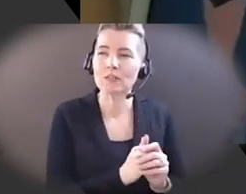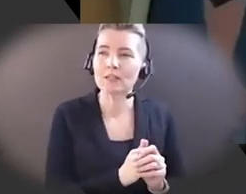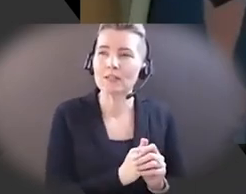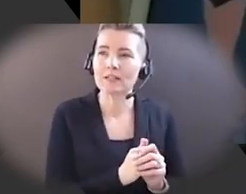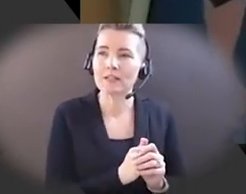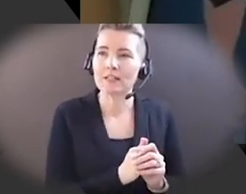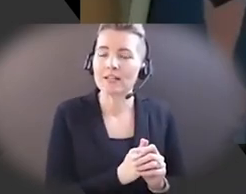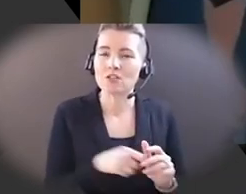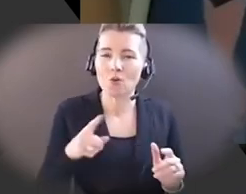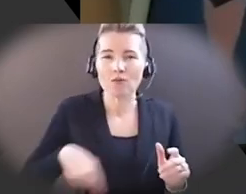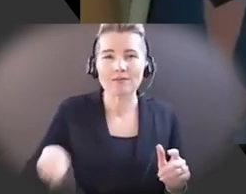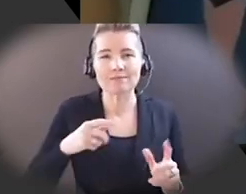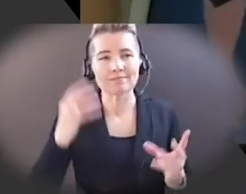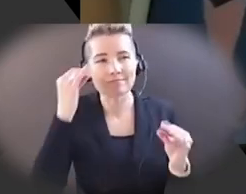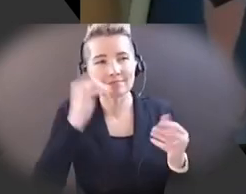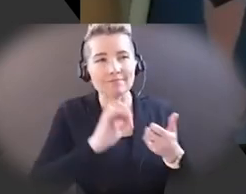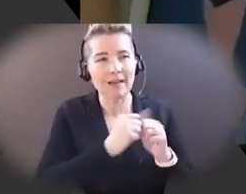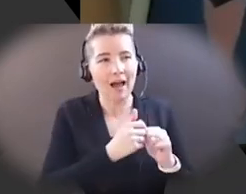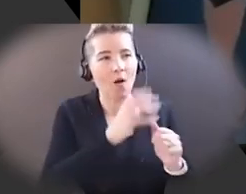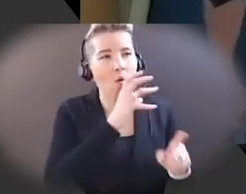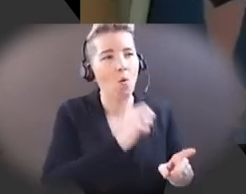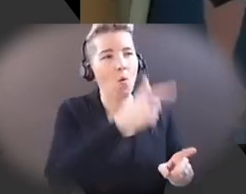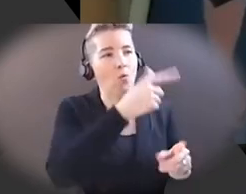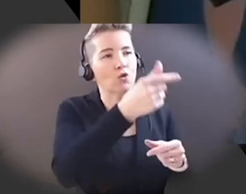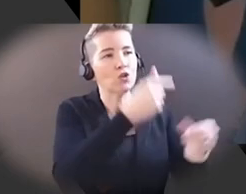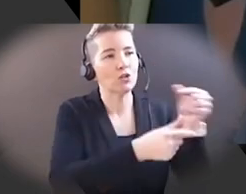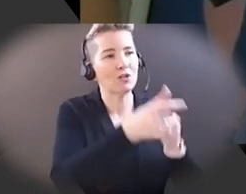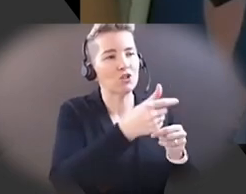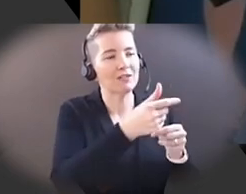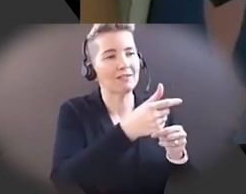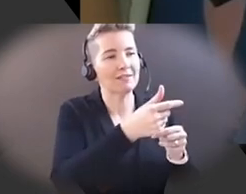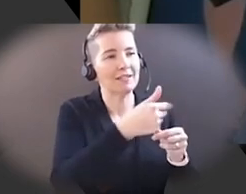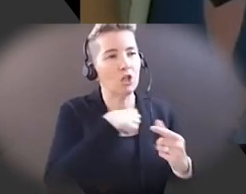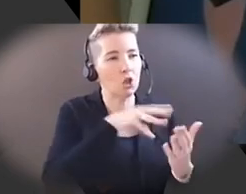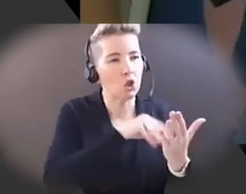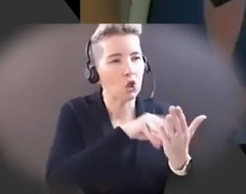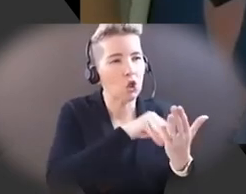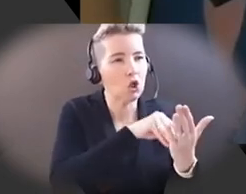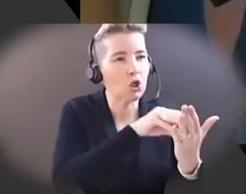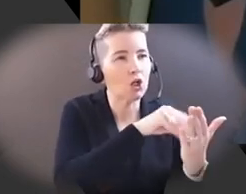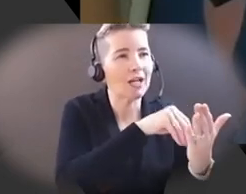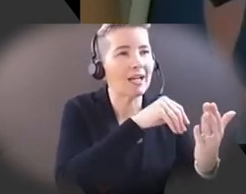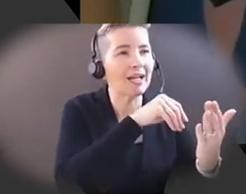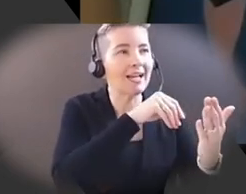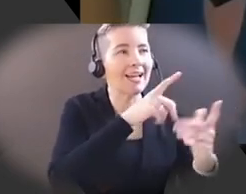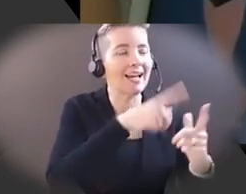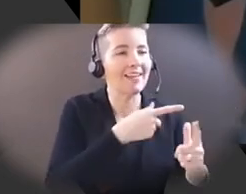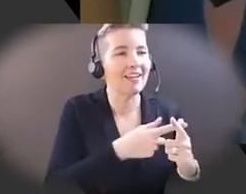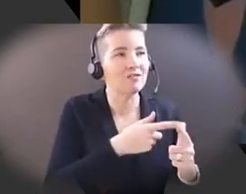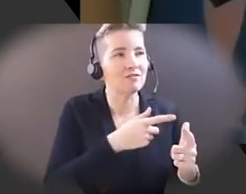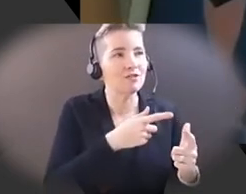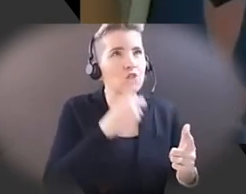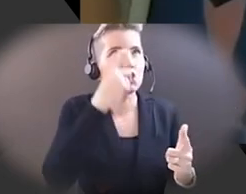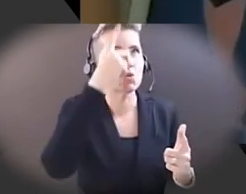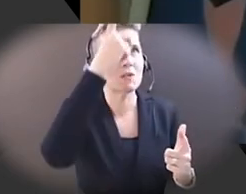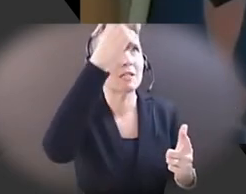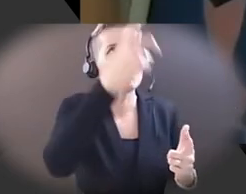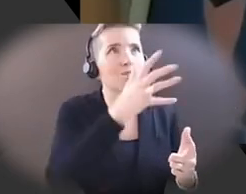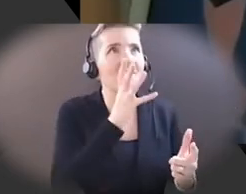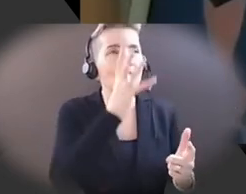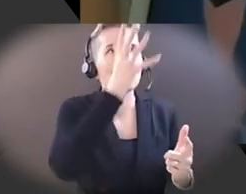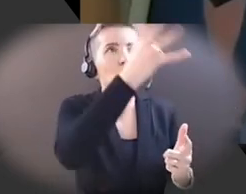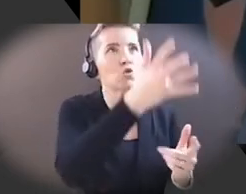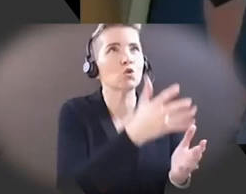older generations, and then do our part to kind of, dream up the future. I think it's been a really